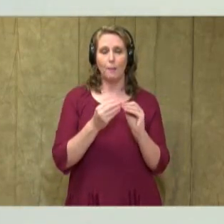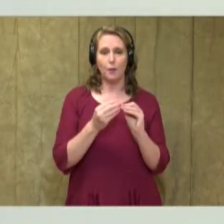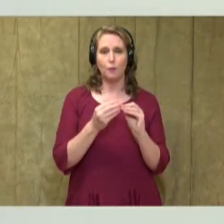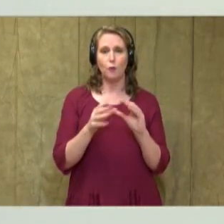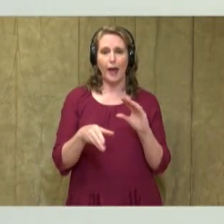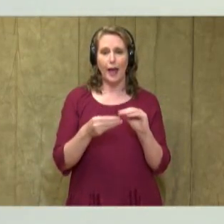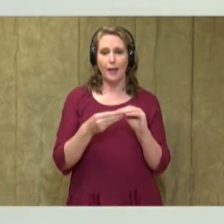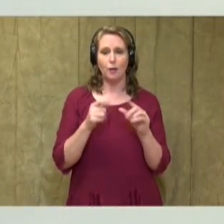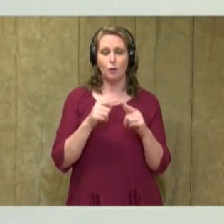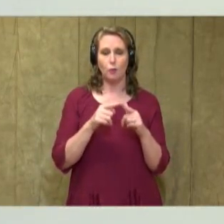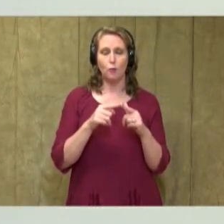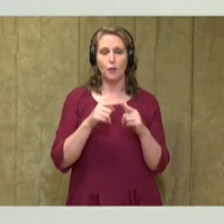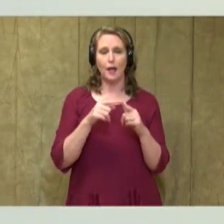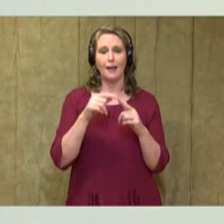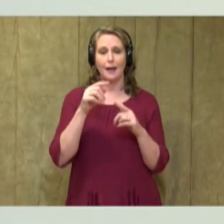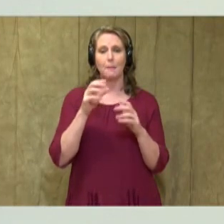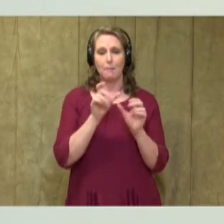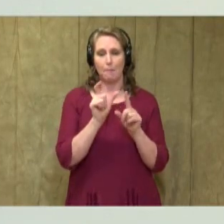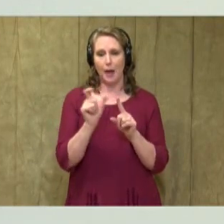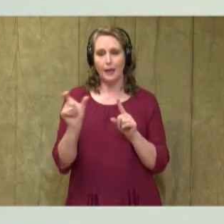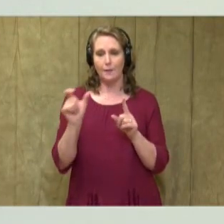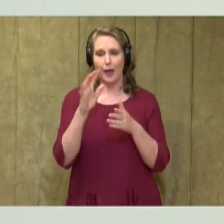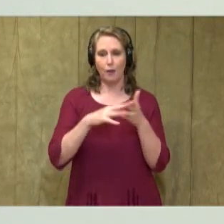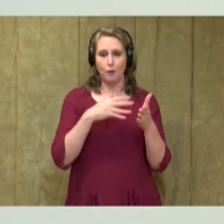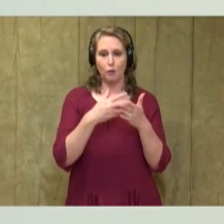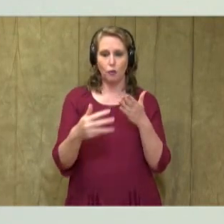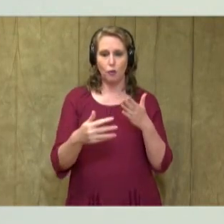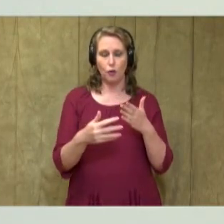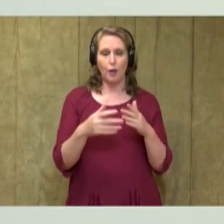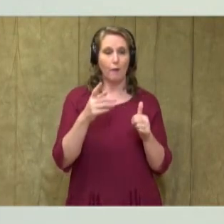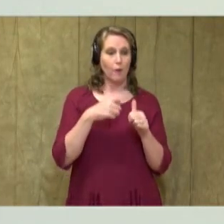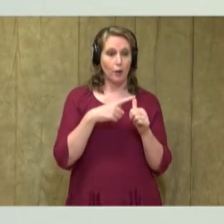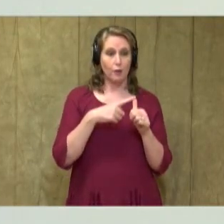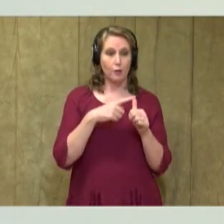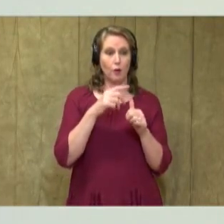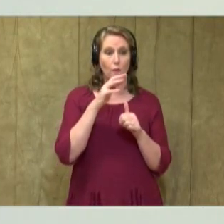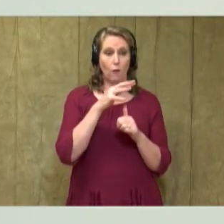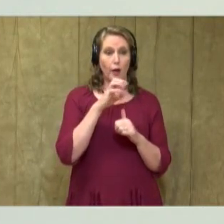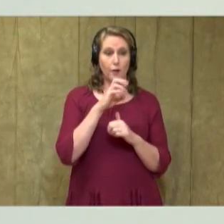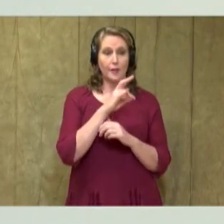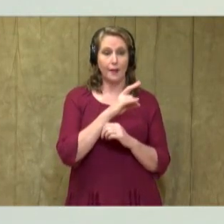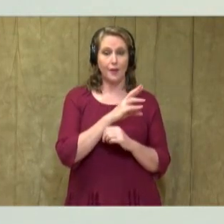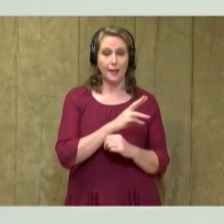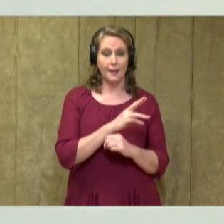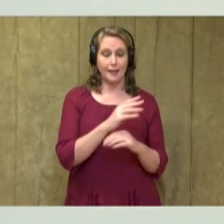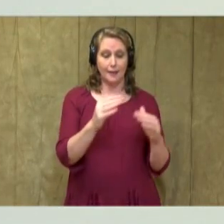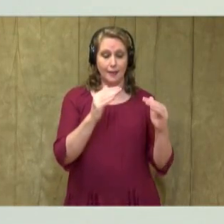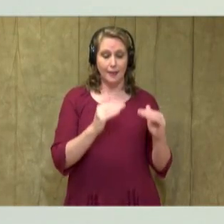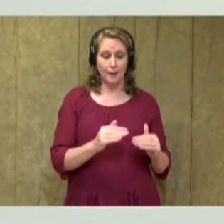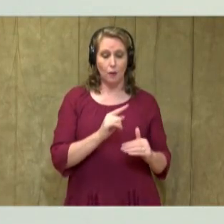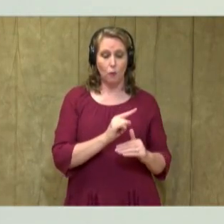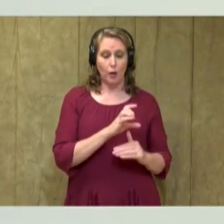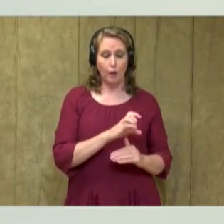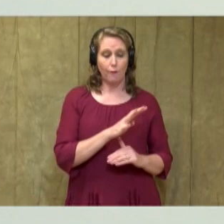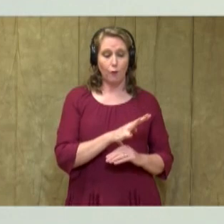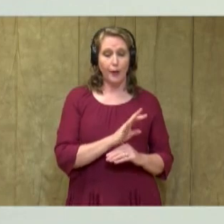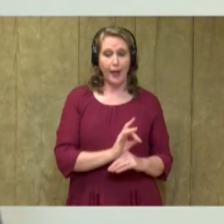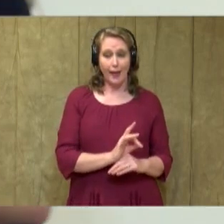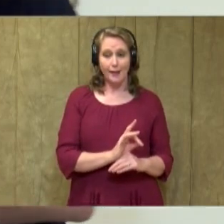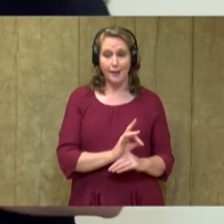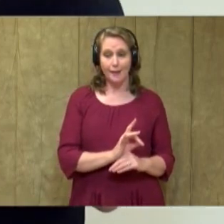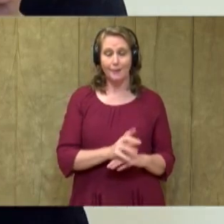on our hundreds chart. So we're going to build 476, and down here we're going to build